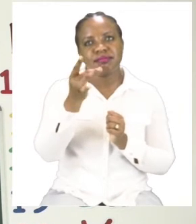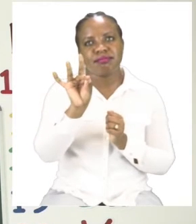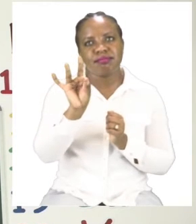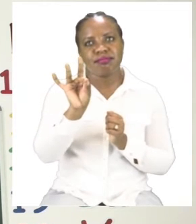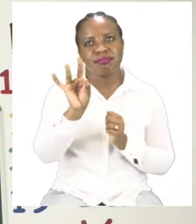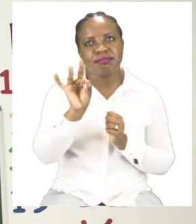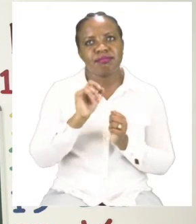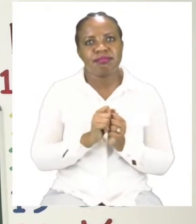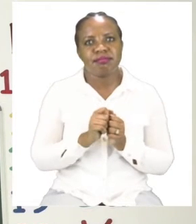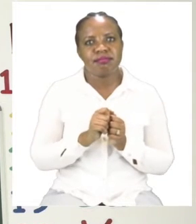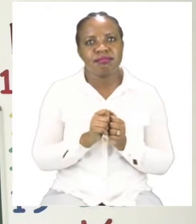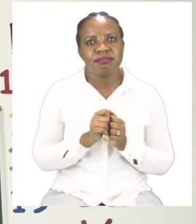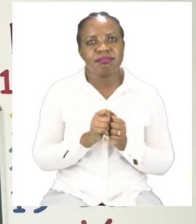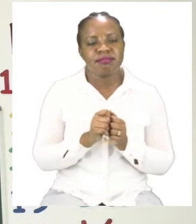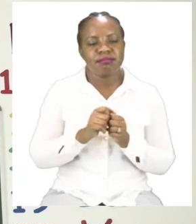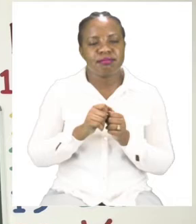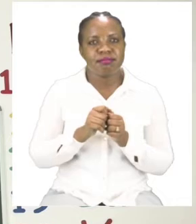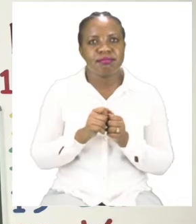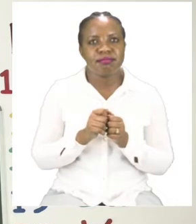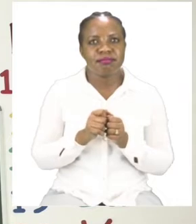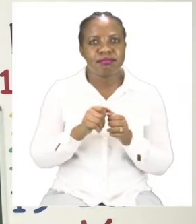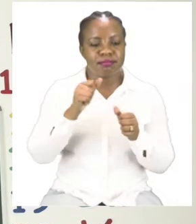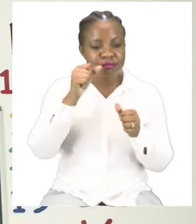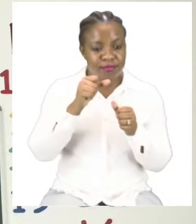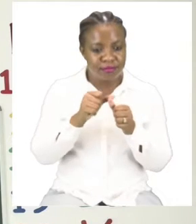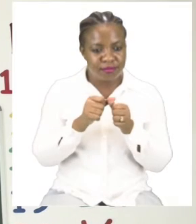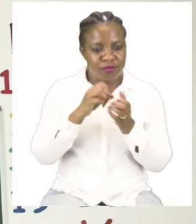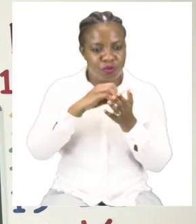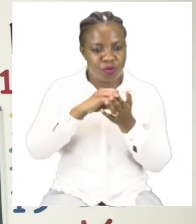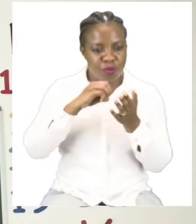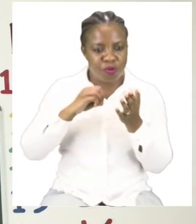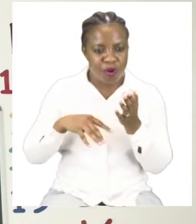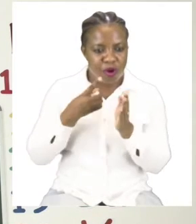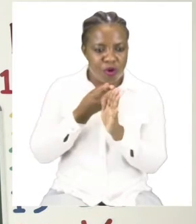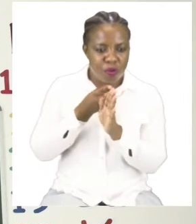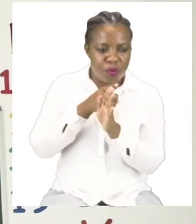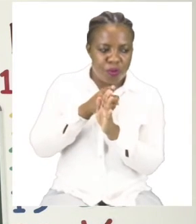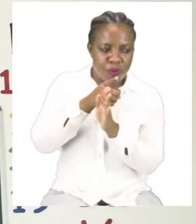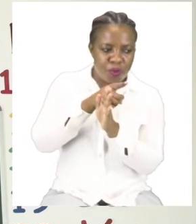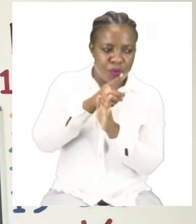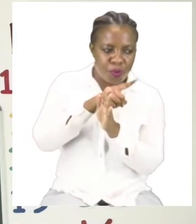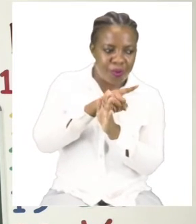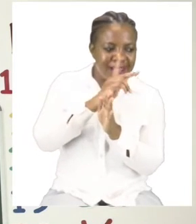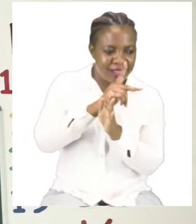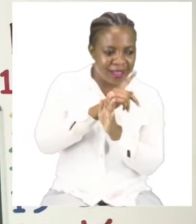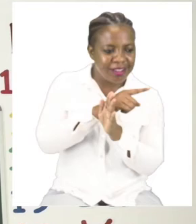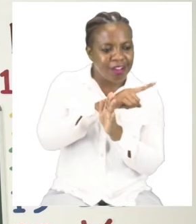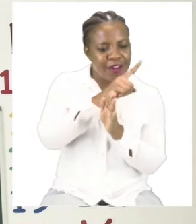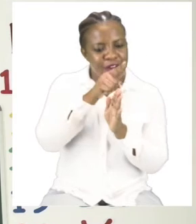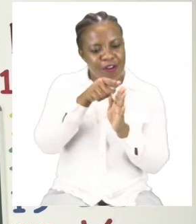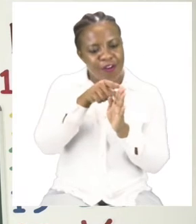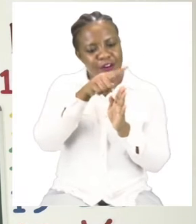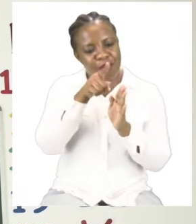Remember, boys and girls, when you're subtracting, you can always check if your answer is correct. So we're going to do that by